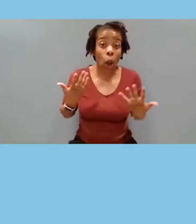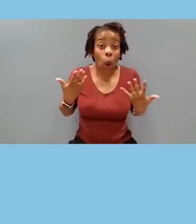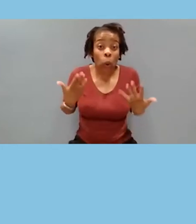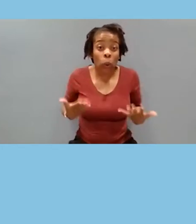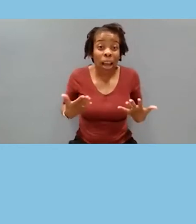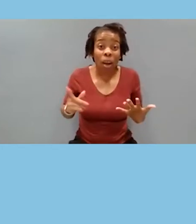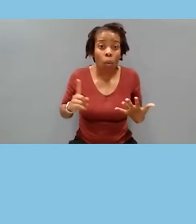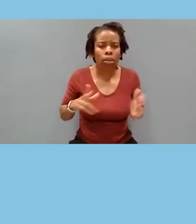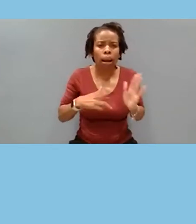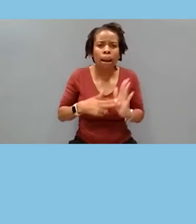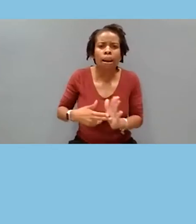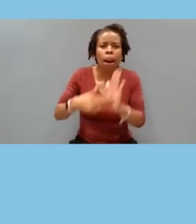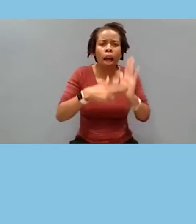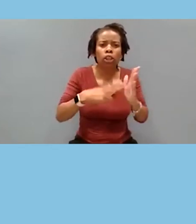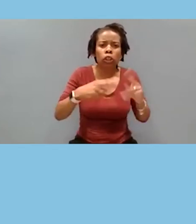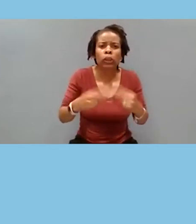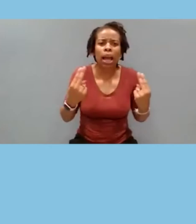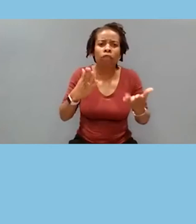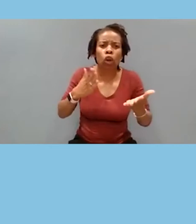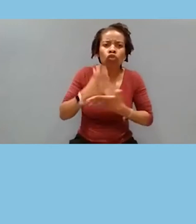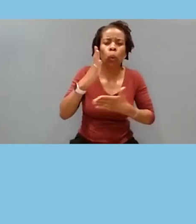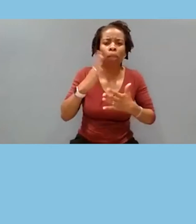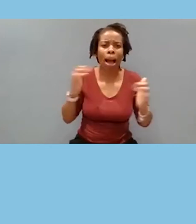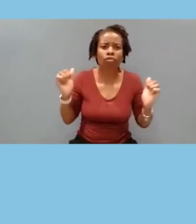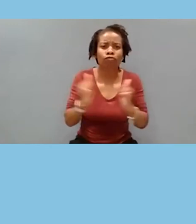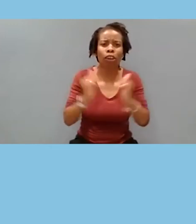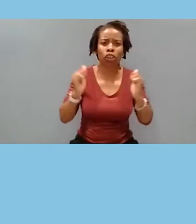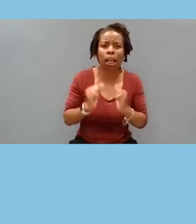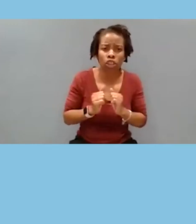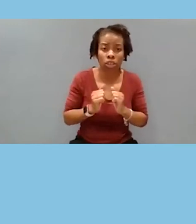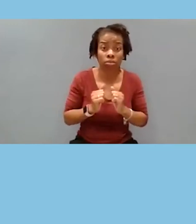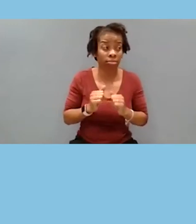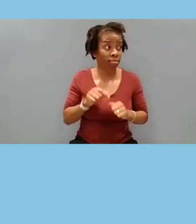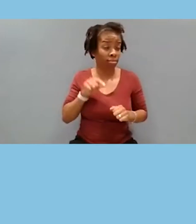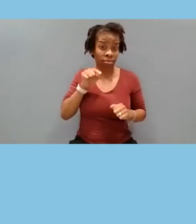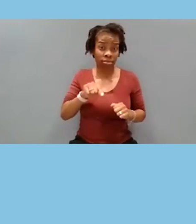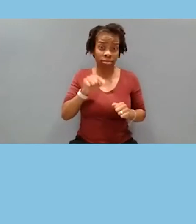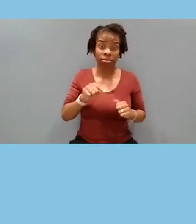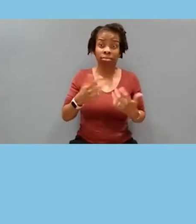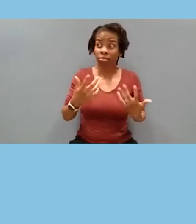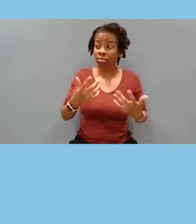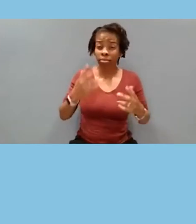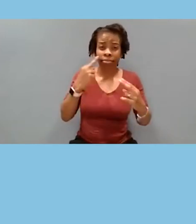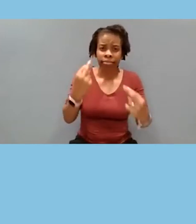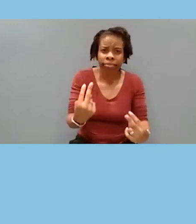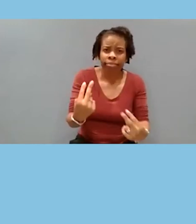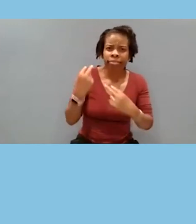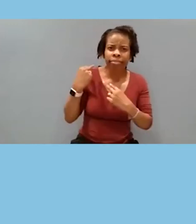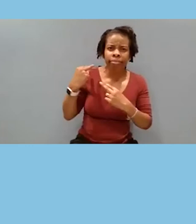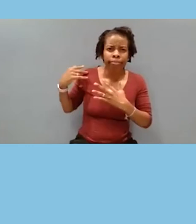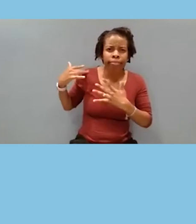Truth and Reconciliation, the first and the inaugural time of trying to reflect on